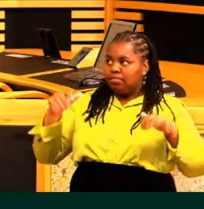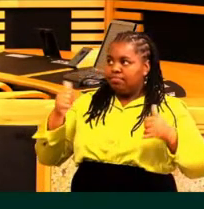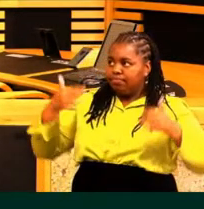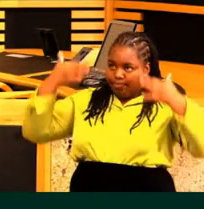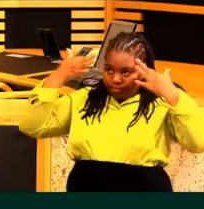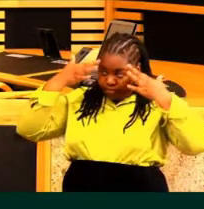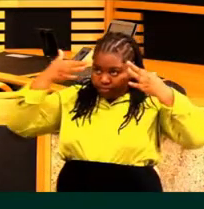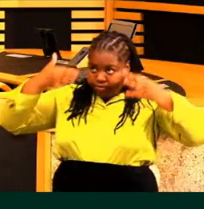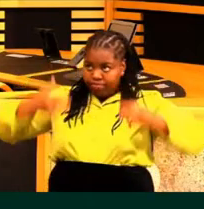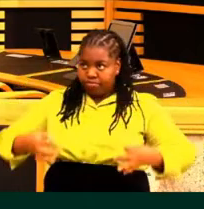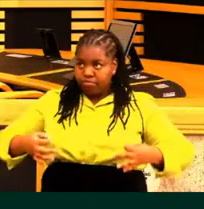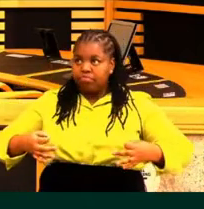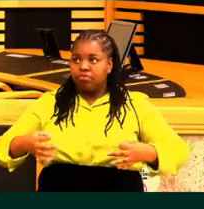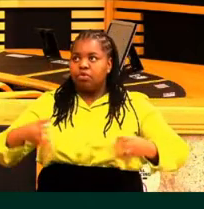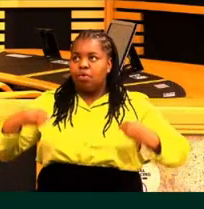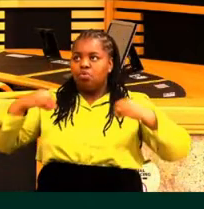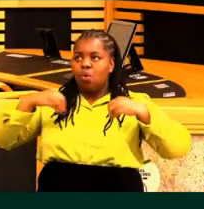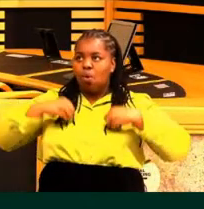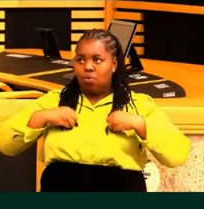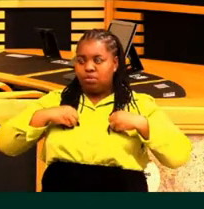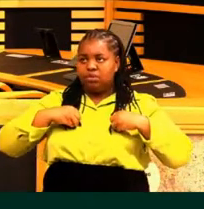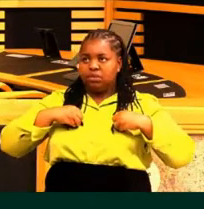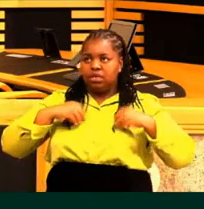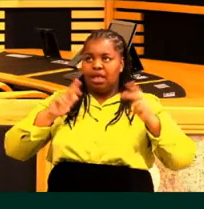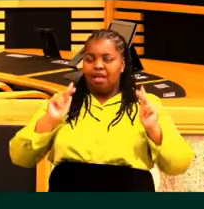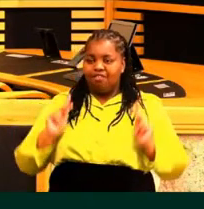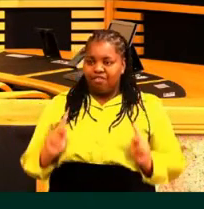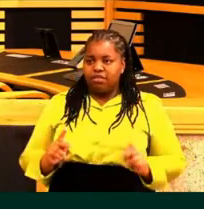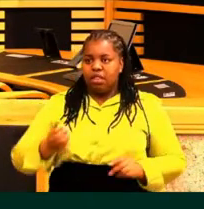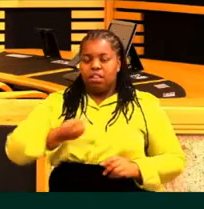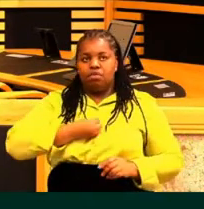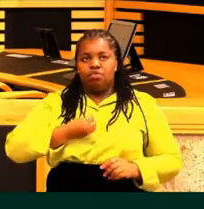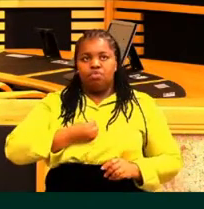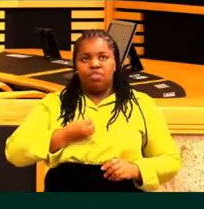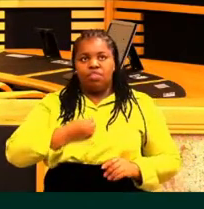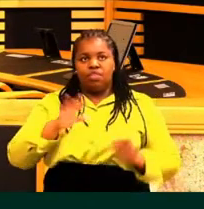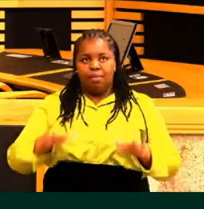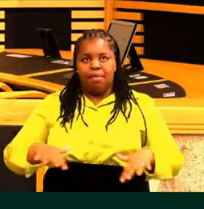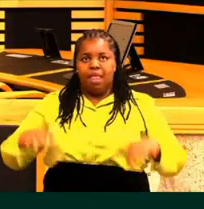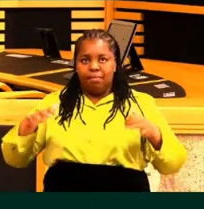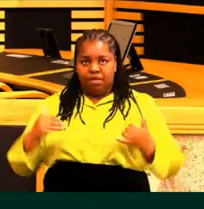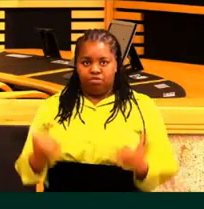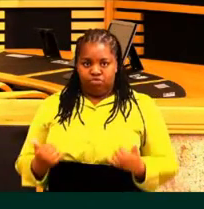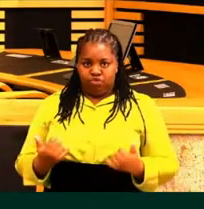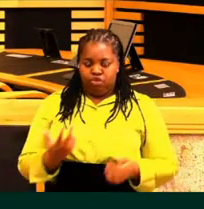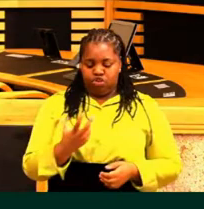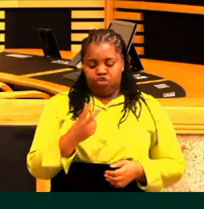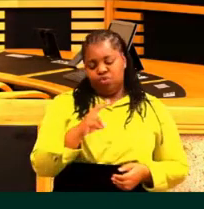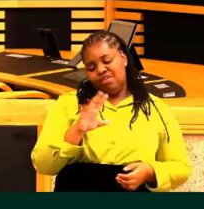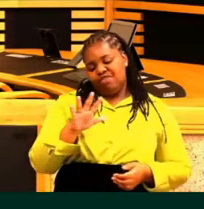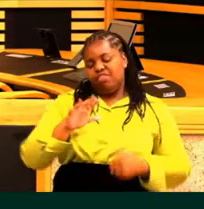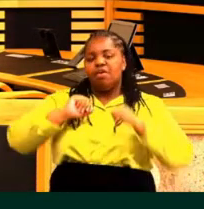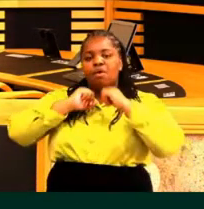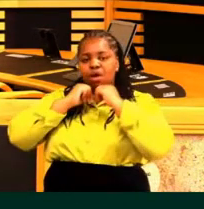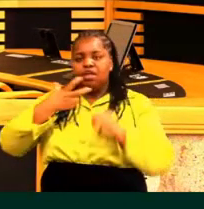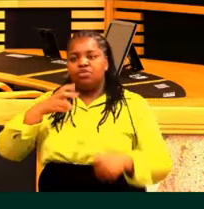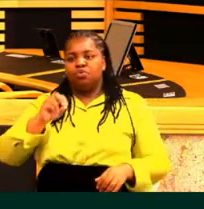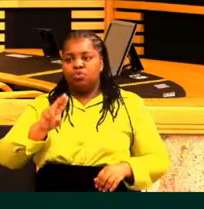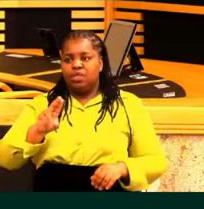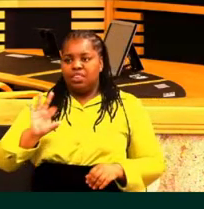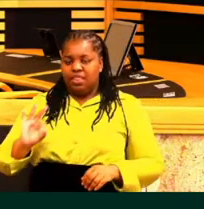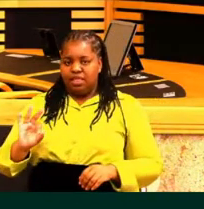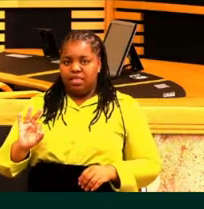decision to host physical youth Parliament today 25th August 2023